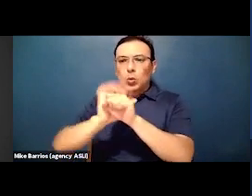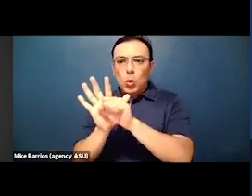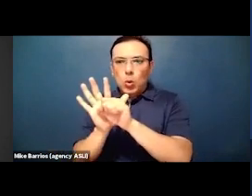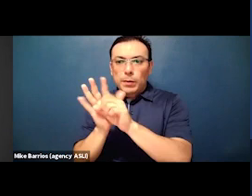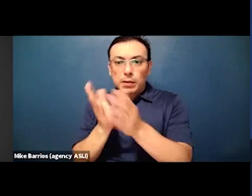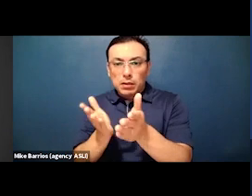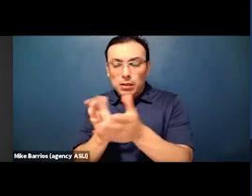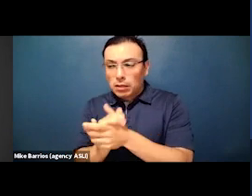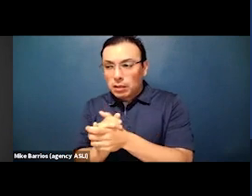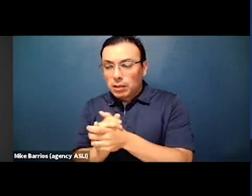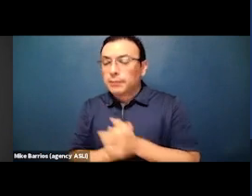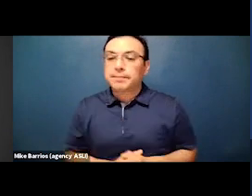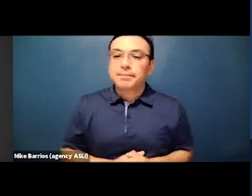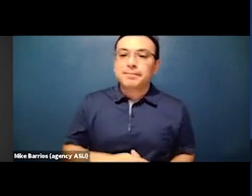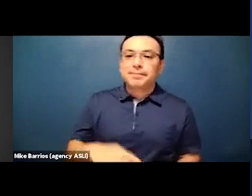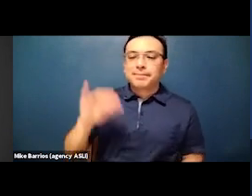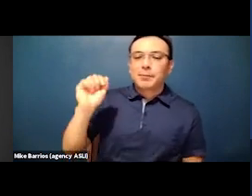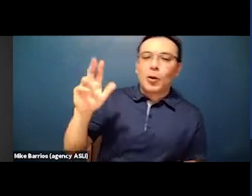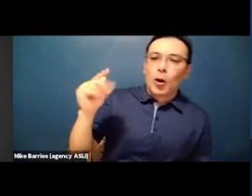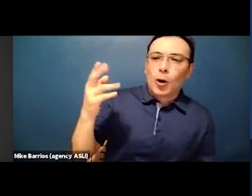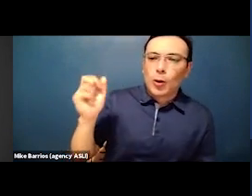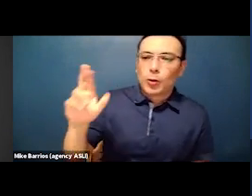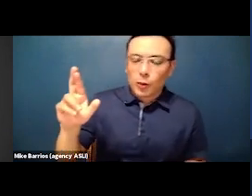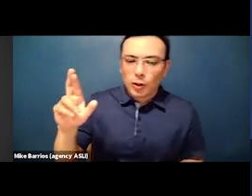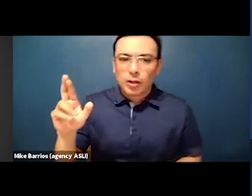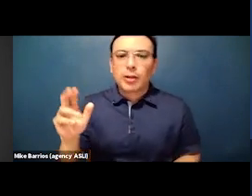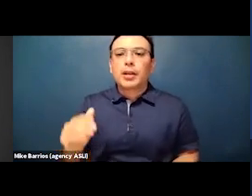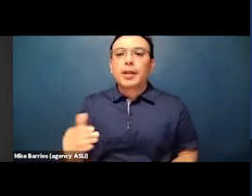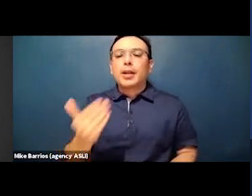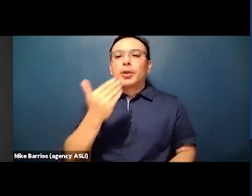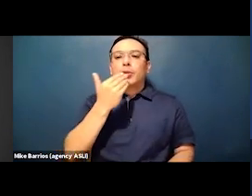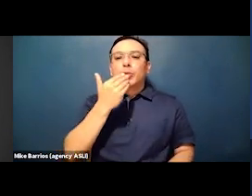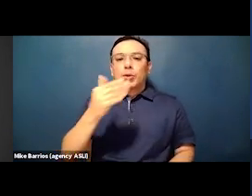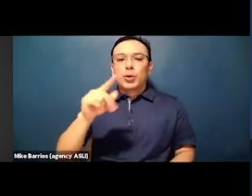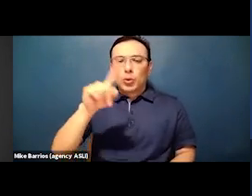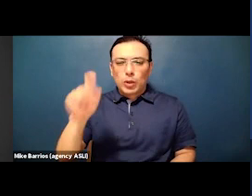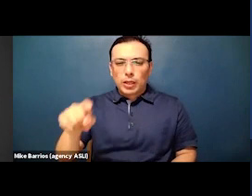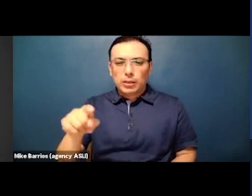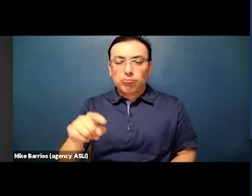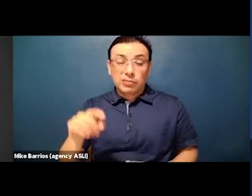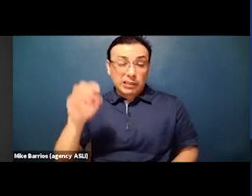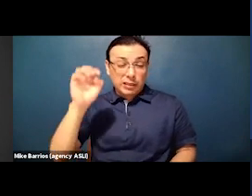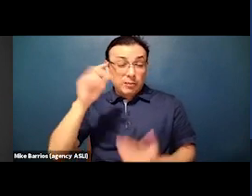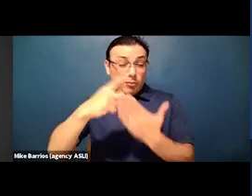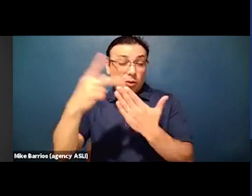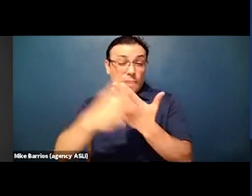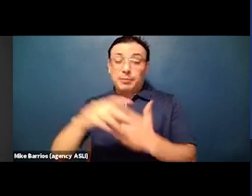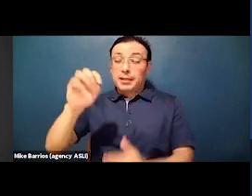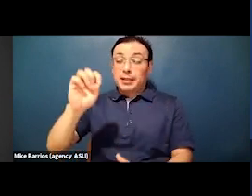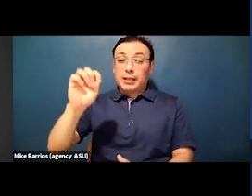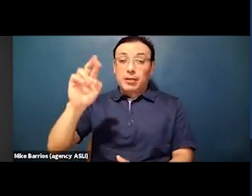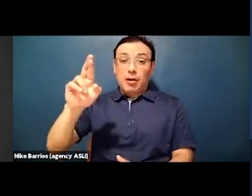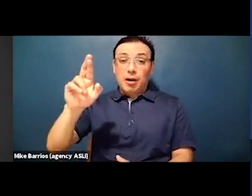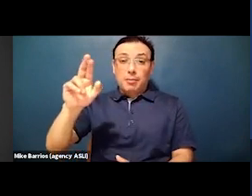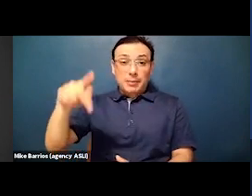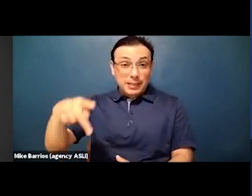That is a good question. I'm not sure if the ERAP program would